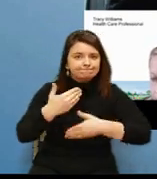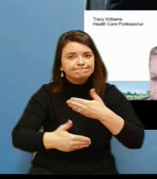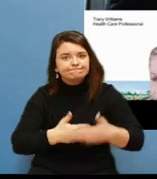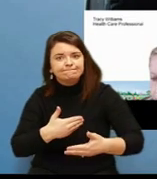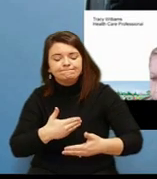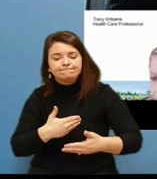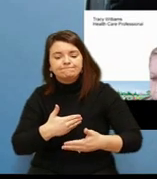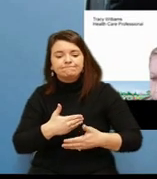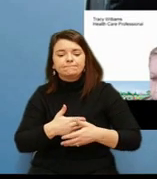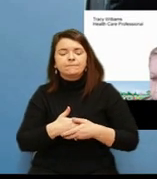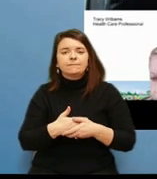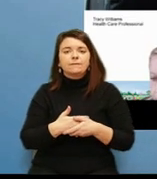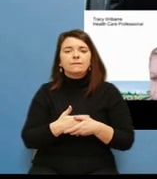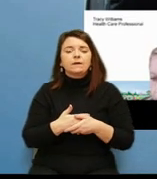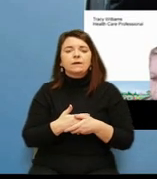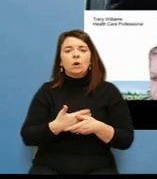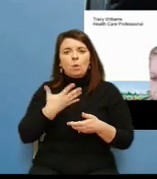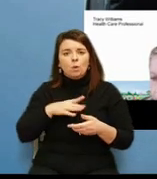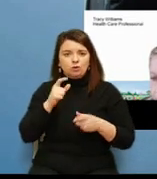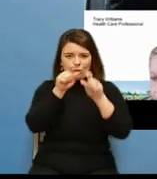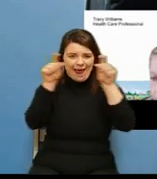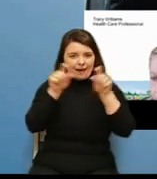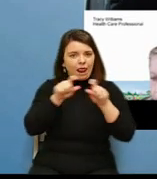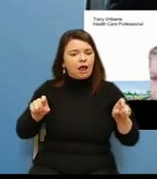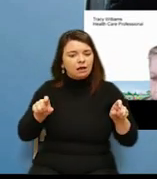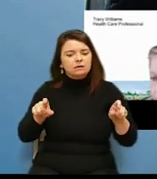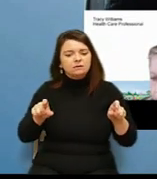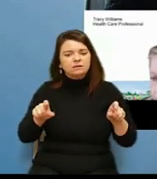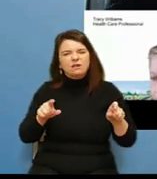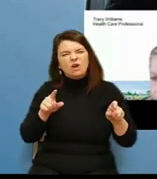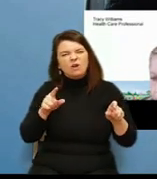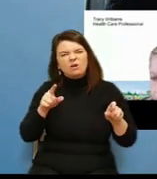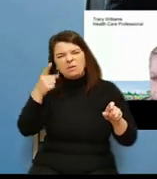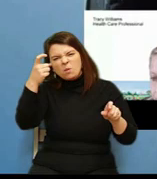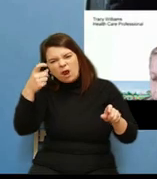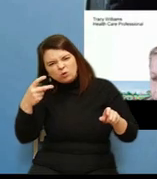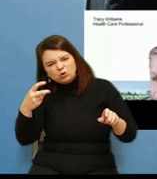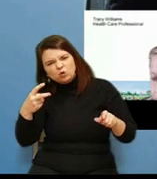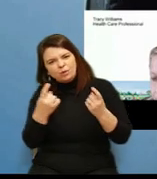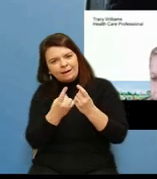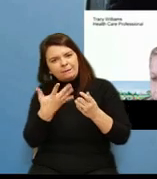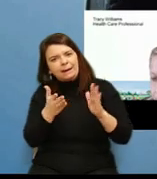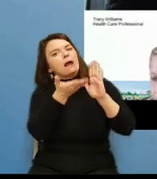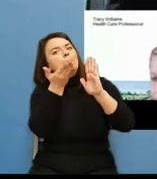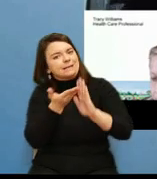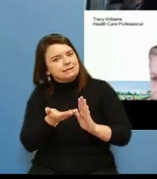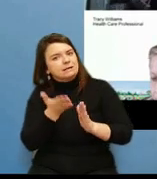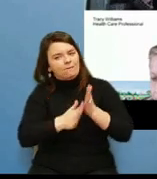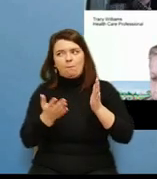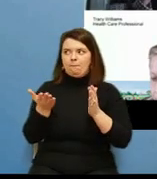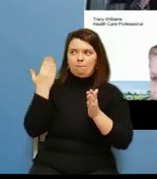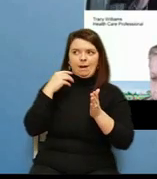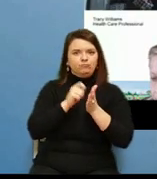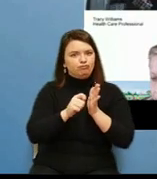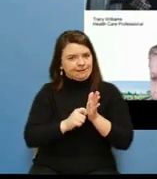review of looking at mobilisation. So I just run through the very quick headlines of the paper and pick up one or two